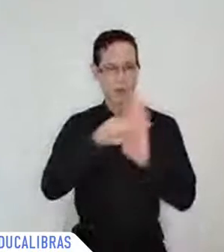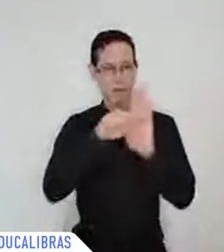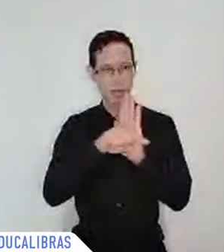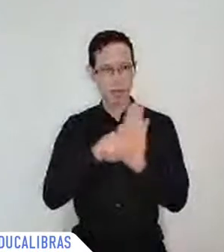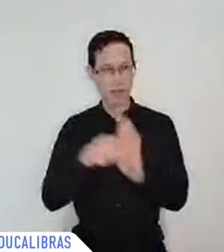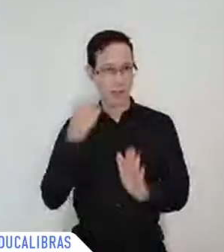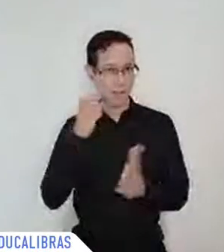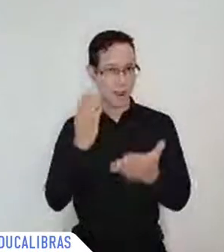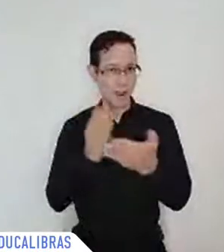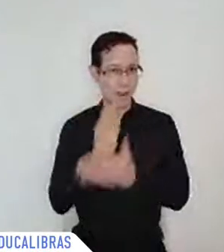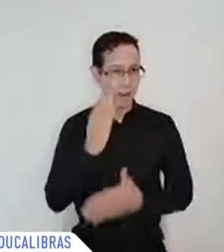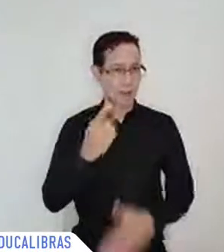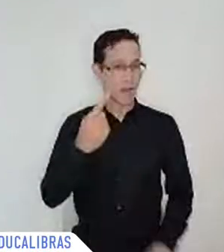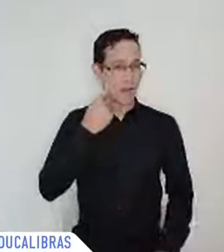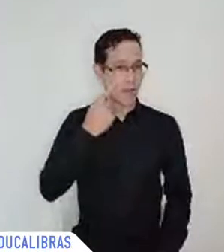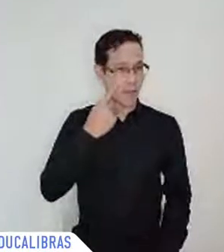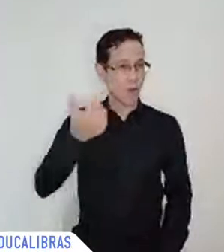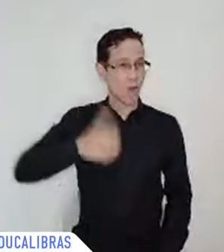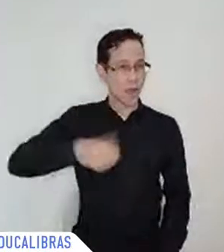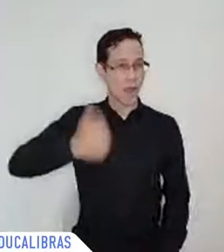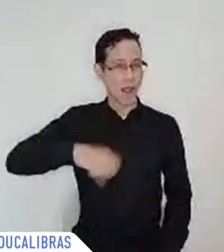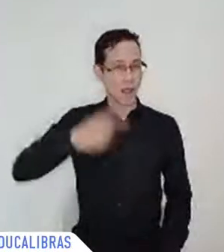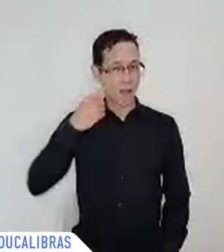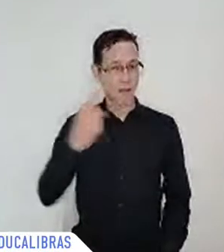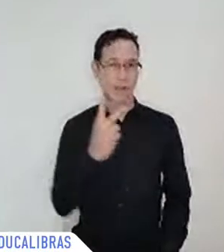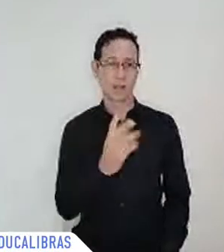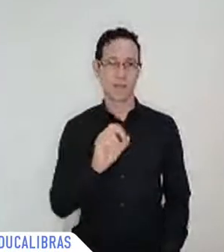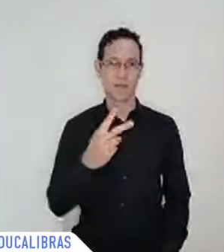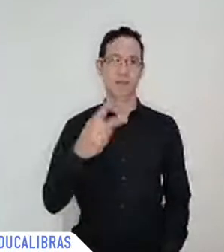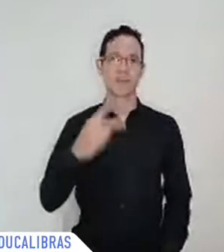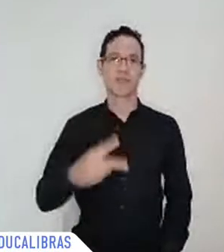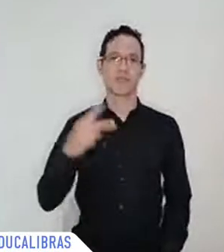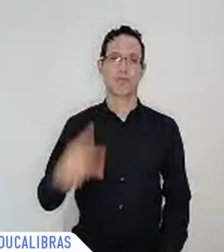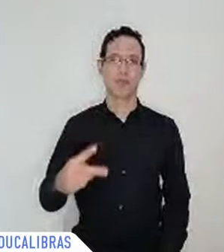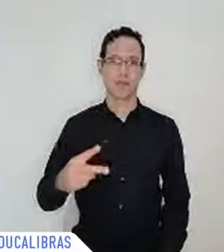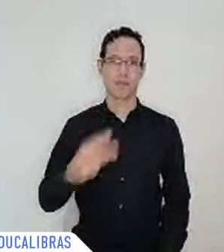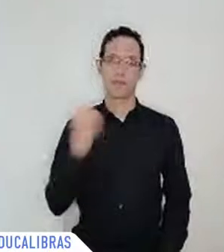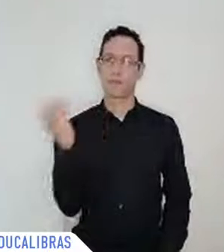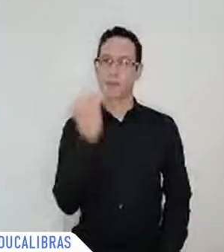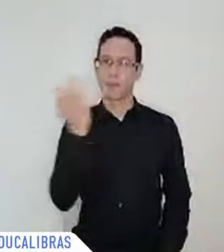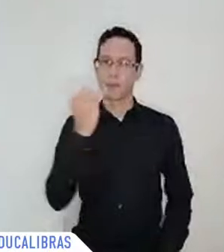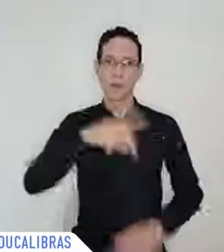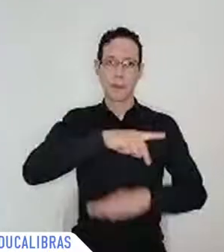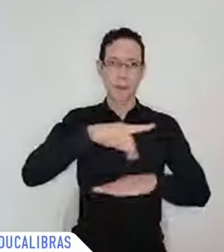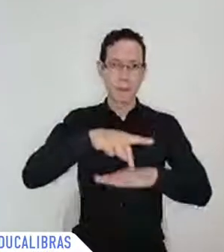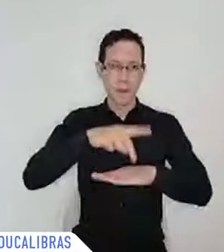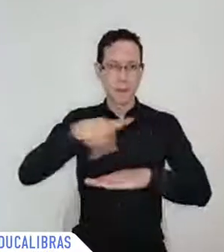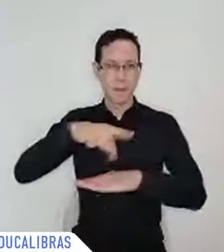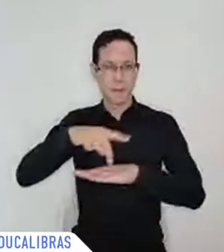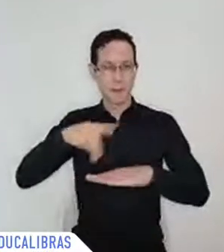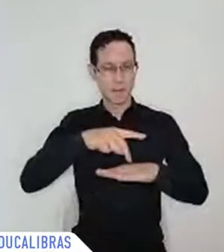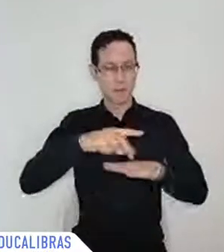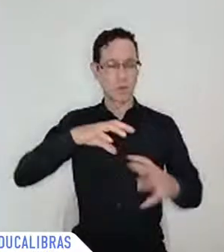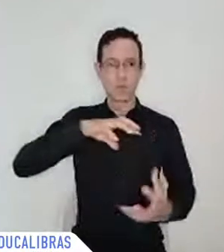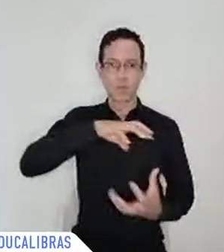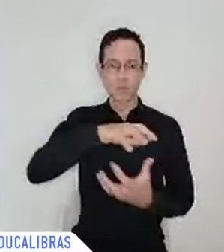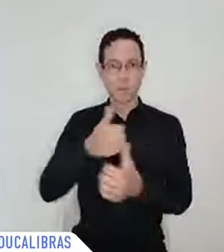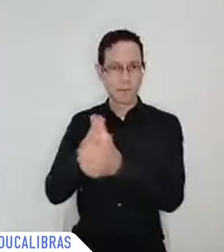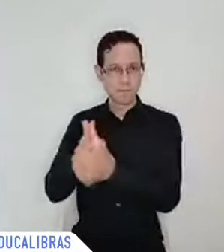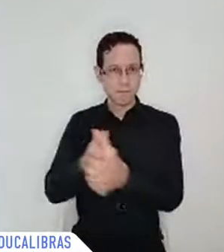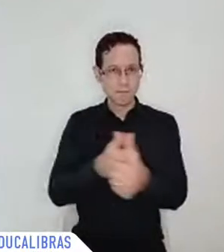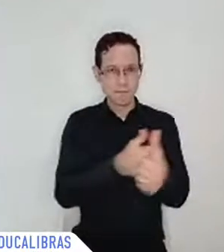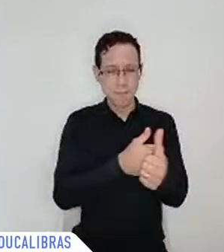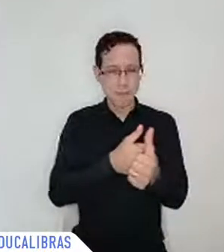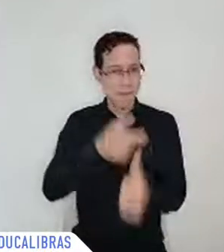year's election will be the most important in the history, maybe, because it might be even more important,